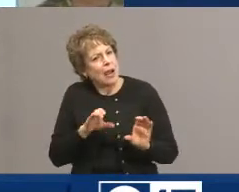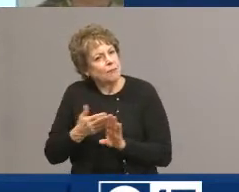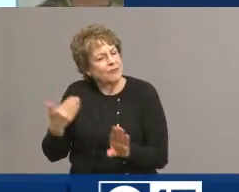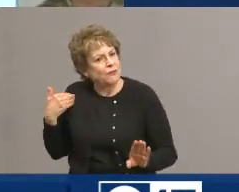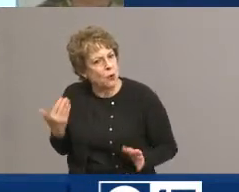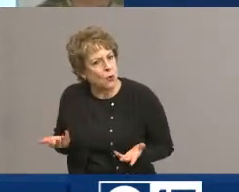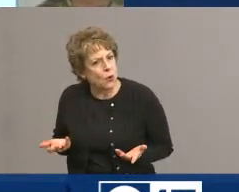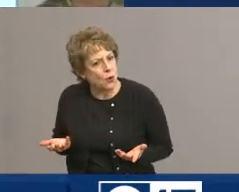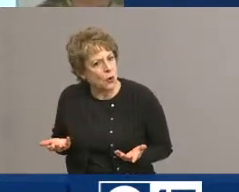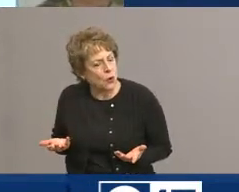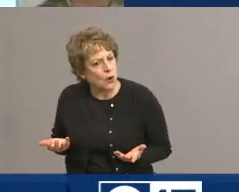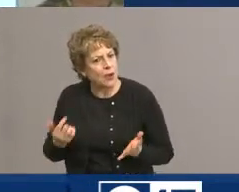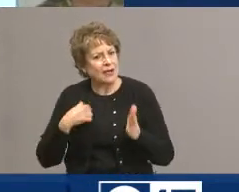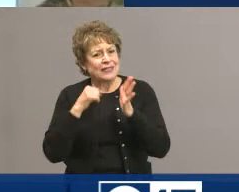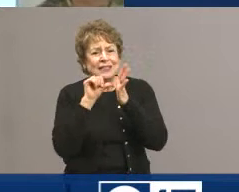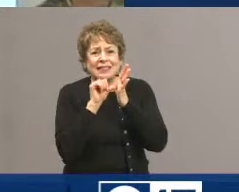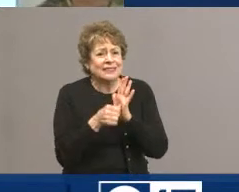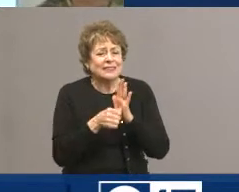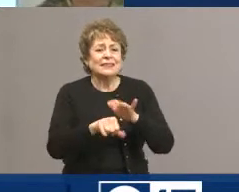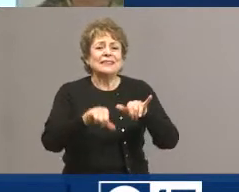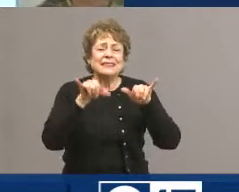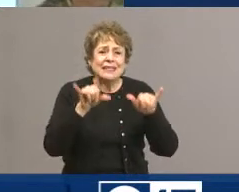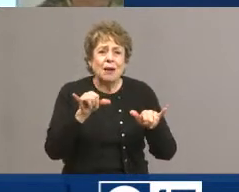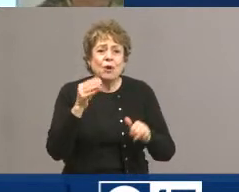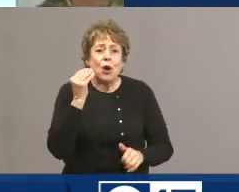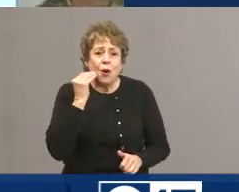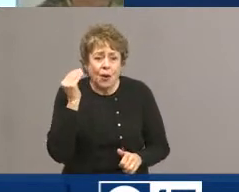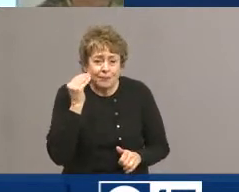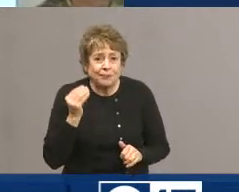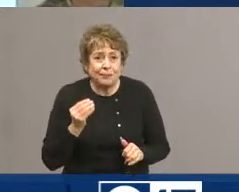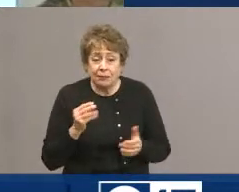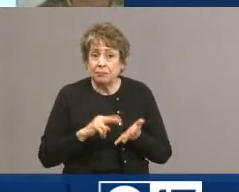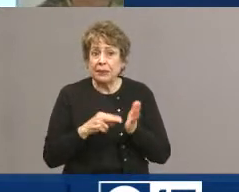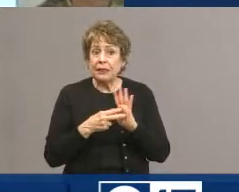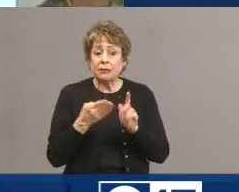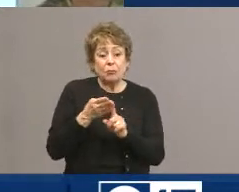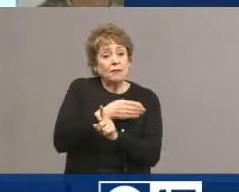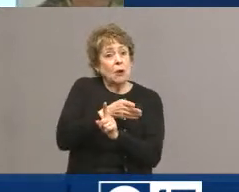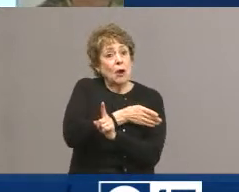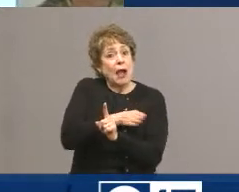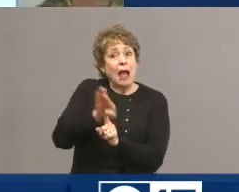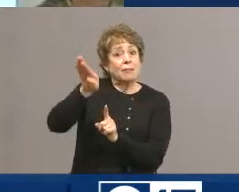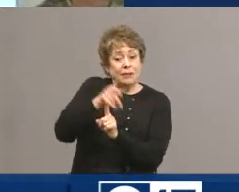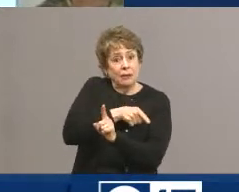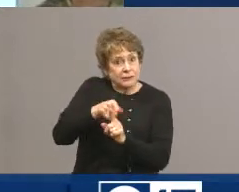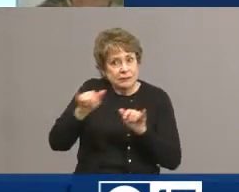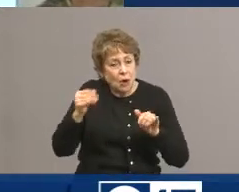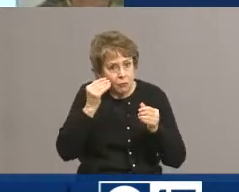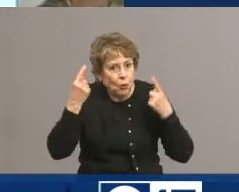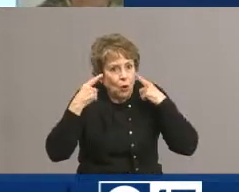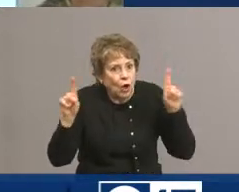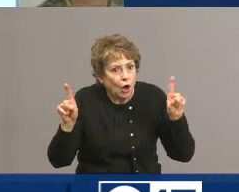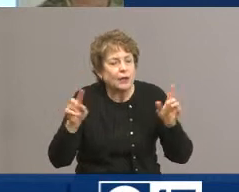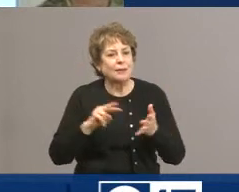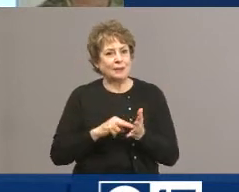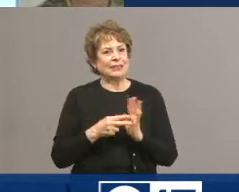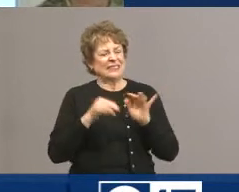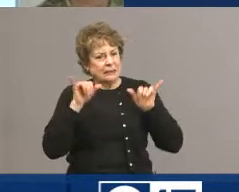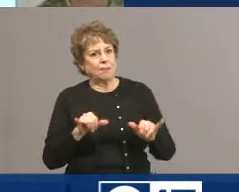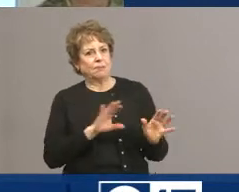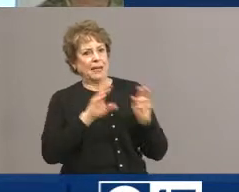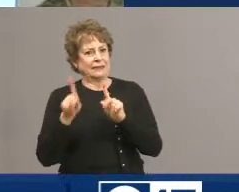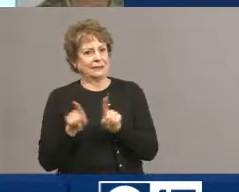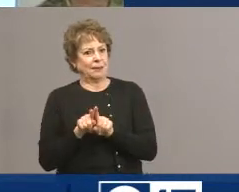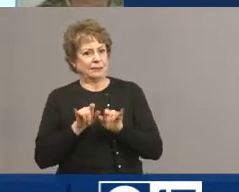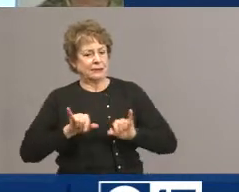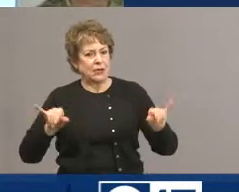tests. The gold line shows the positivity of tests. Again, headed in the wrong direction. So